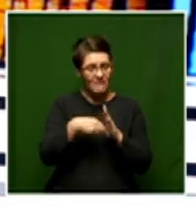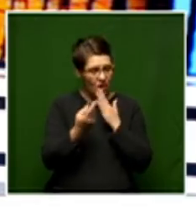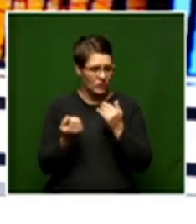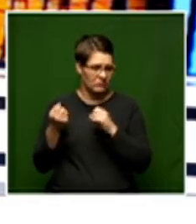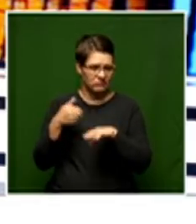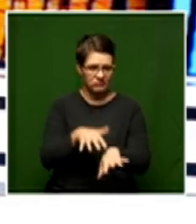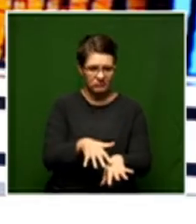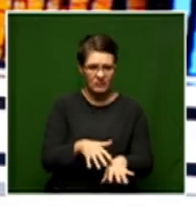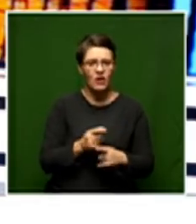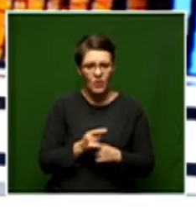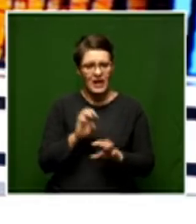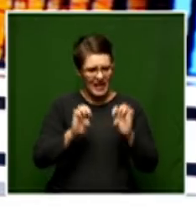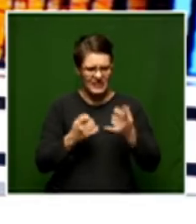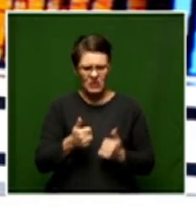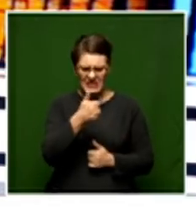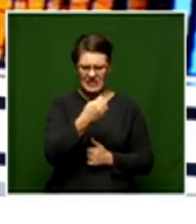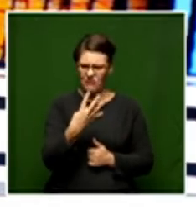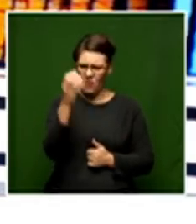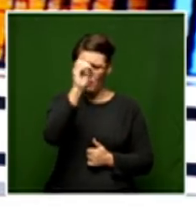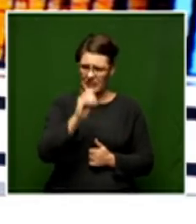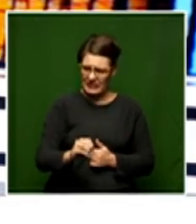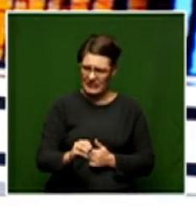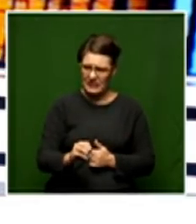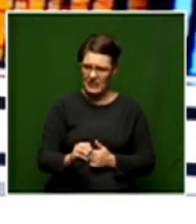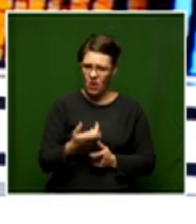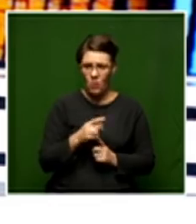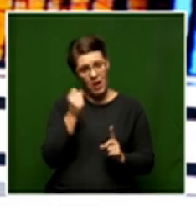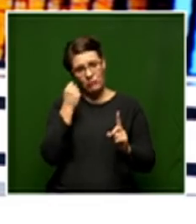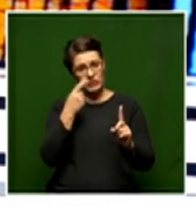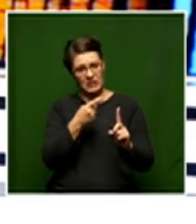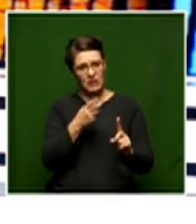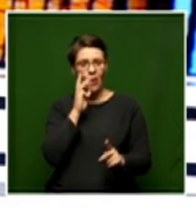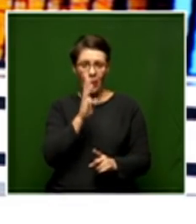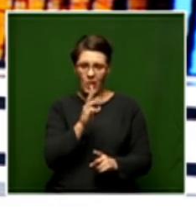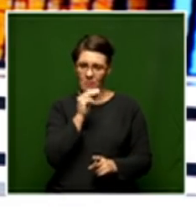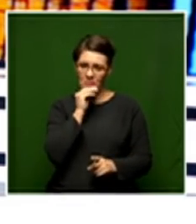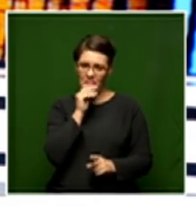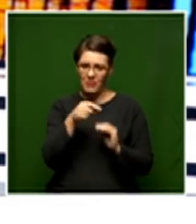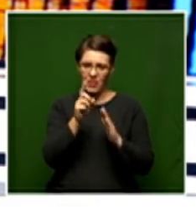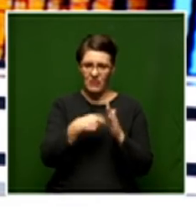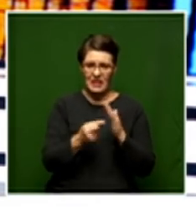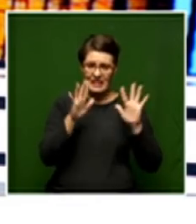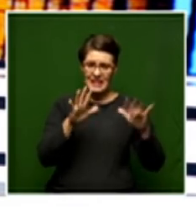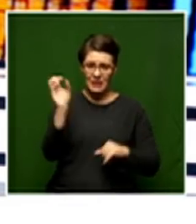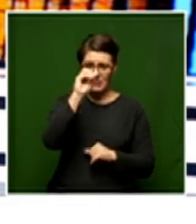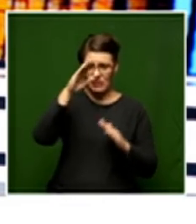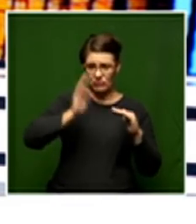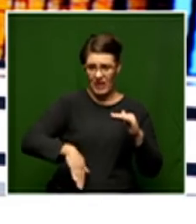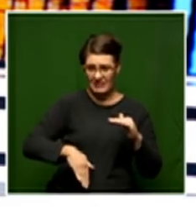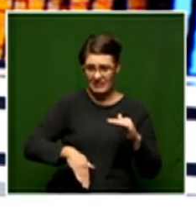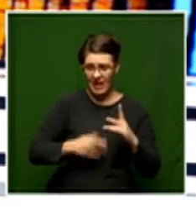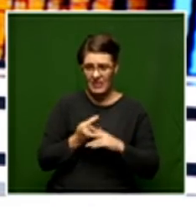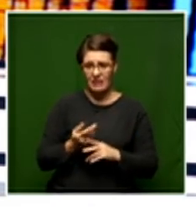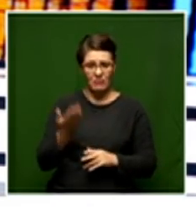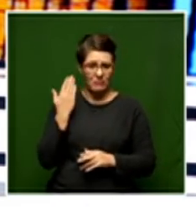that's something we can assess right now. 64% is what we are predicting would be the voter turnout. That's almost a 10% drop on voter